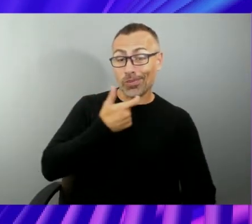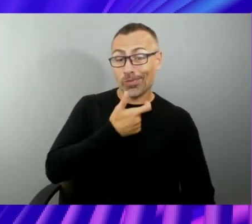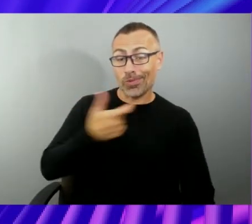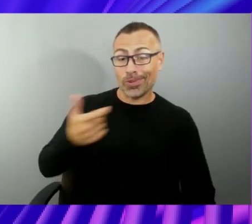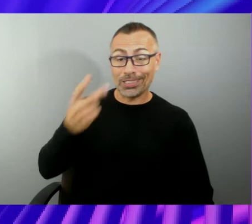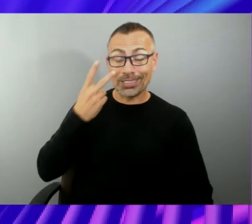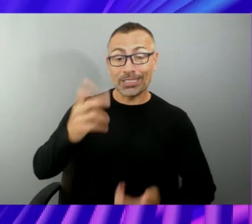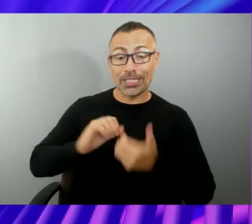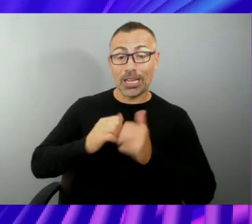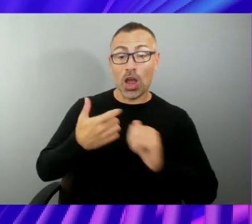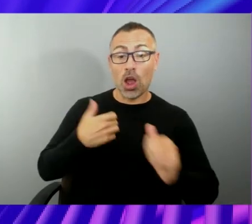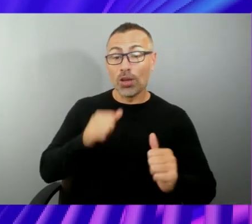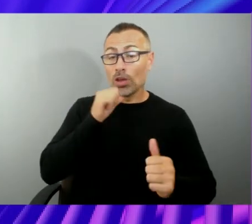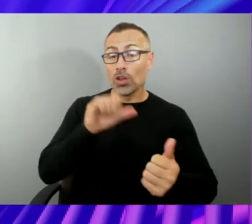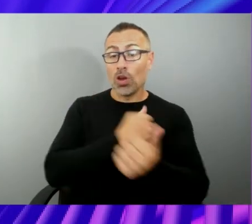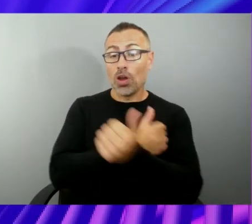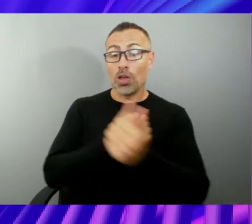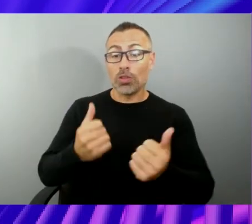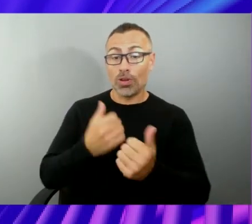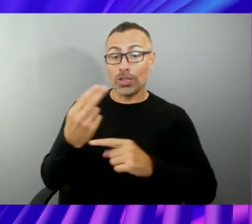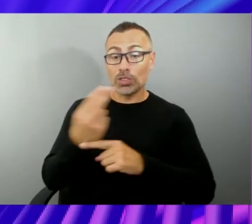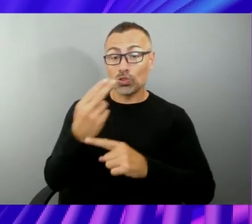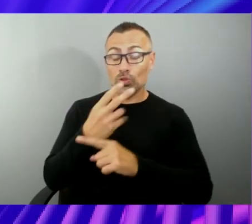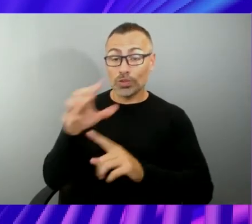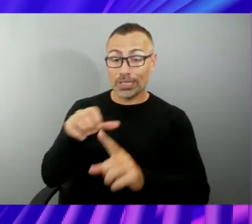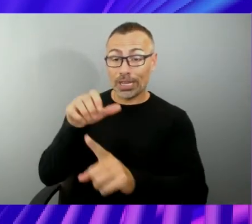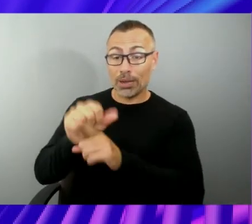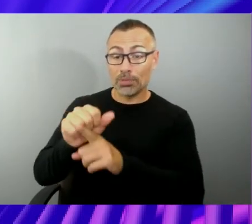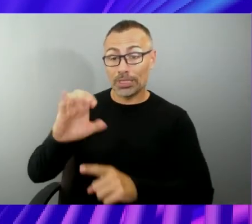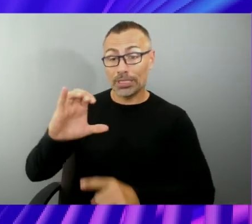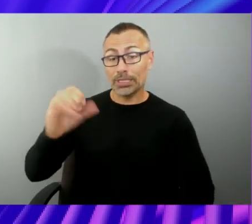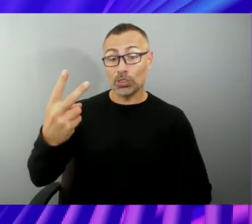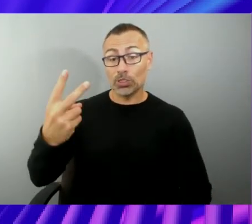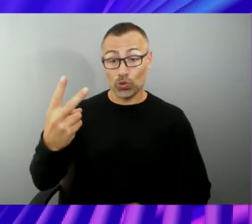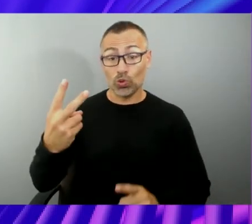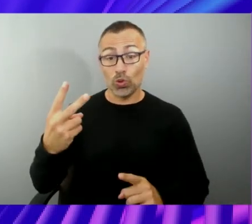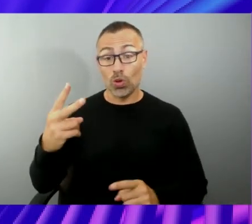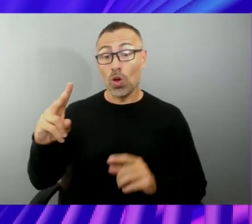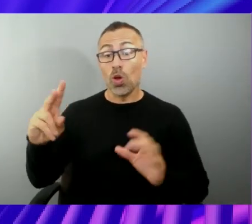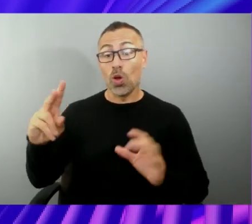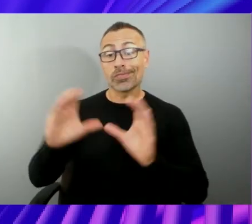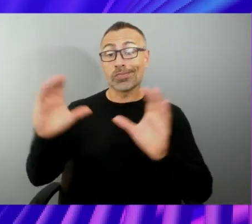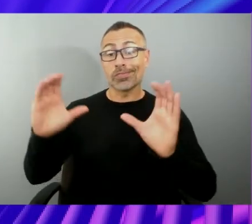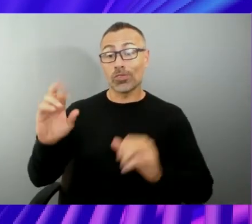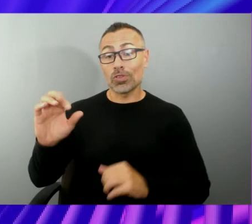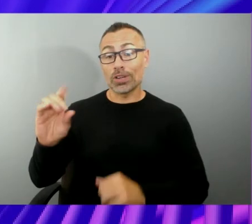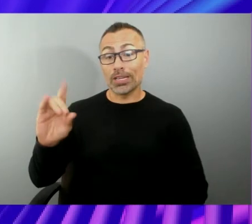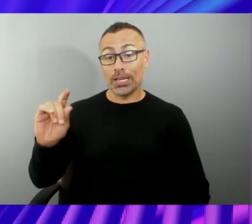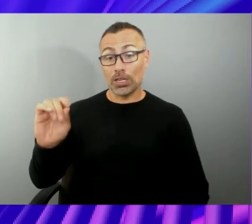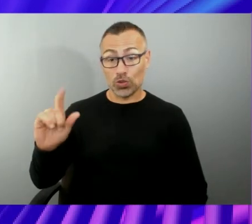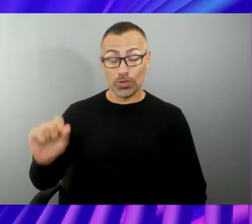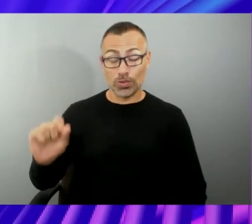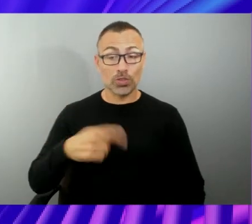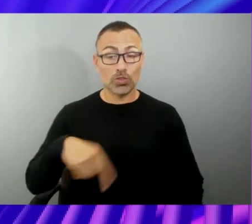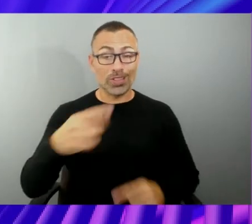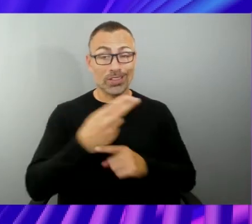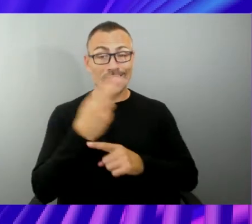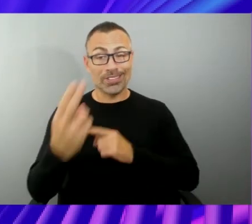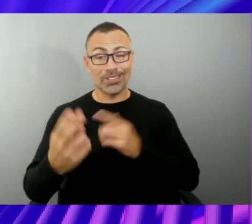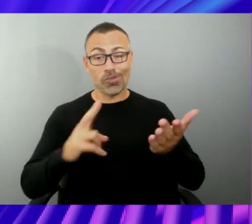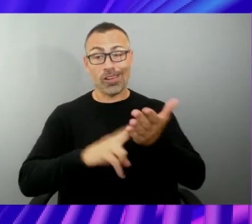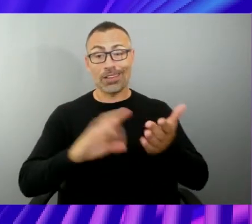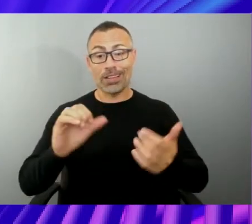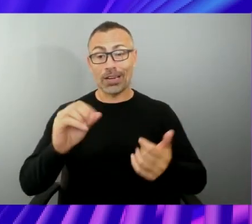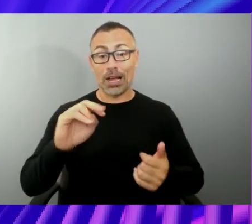captured the EC2 instance credentials. Right. Those credentials here we used to log into the console, and we have some results.